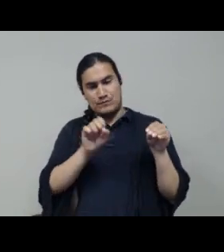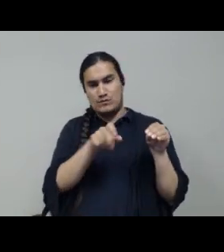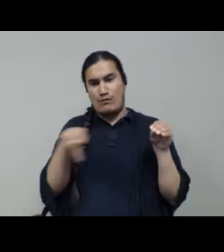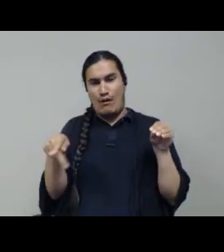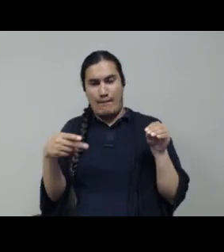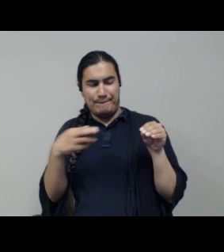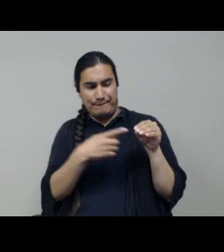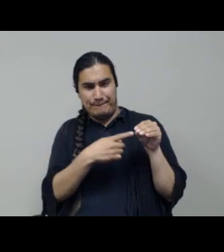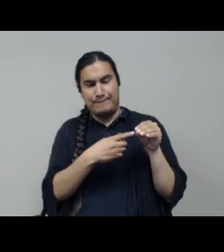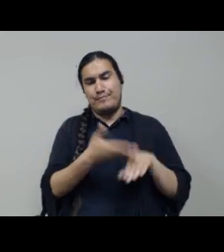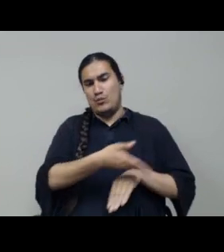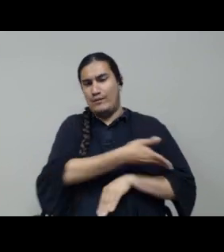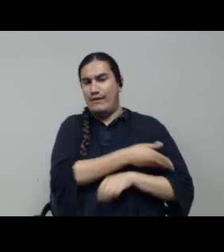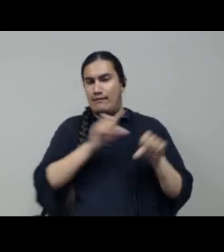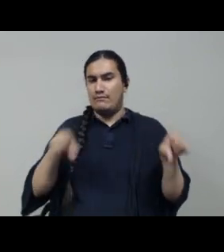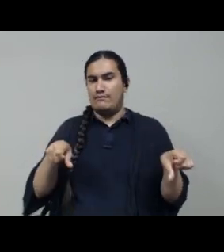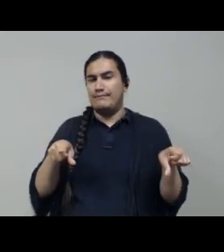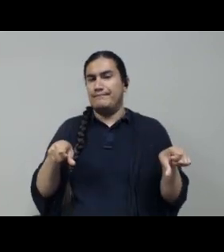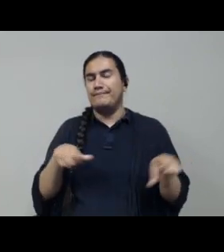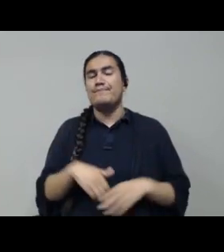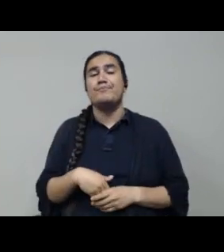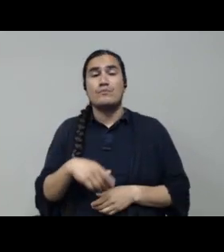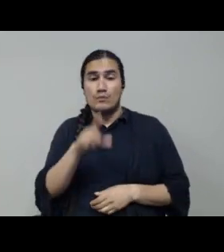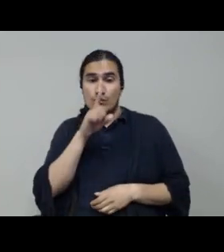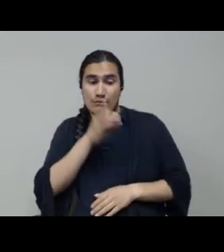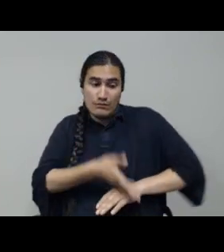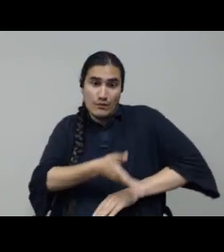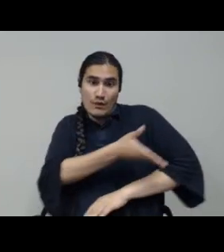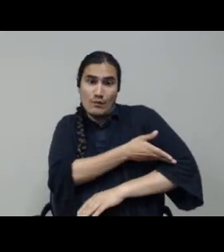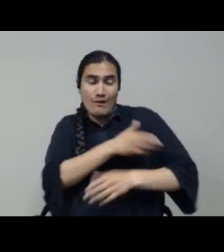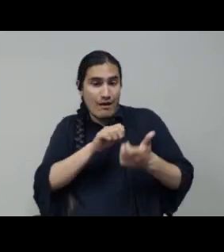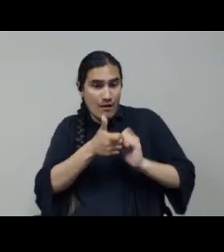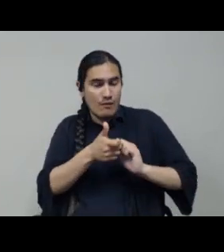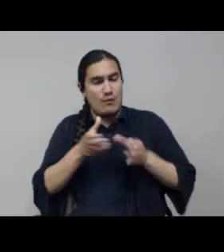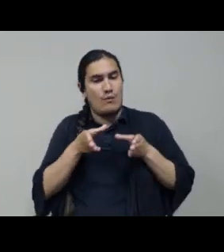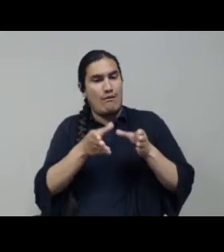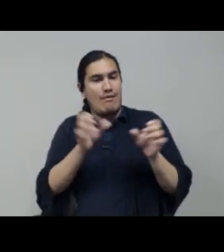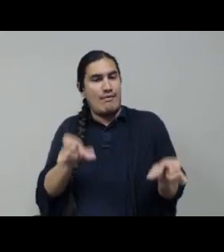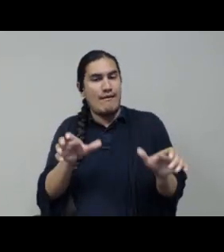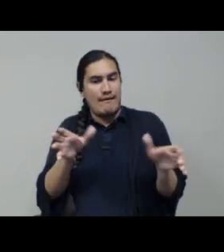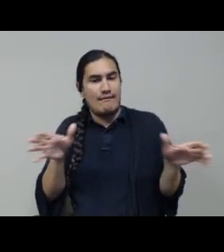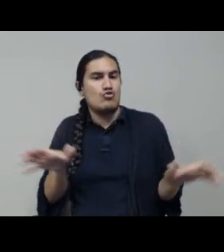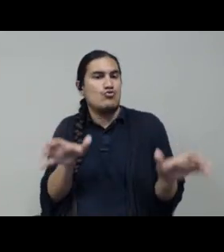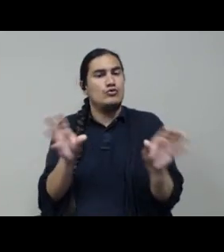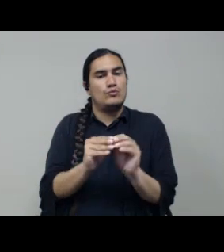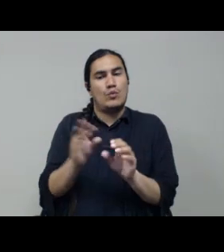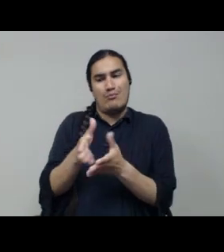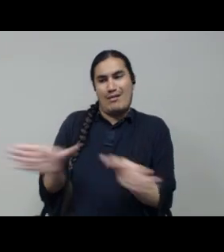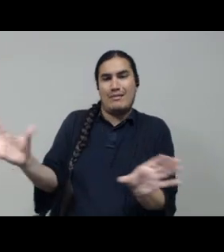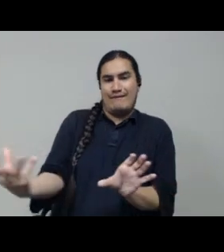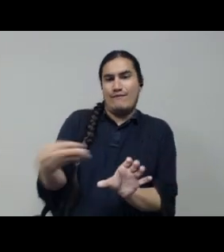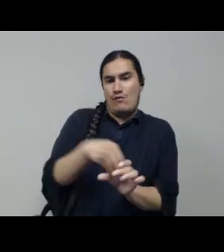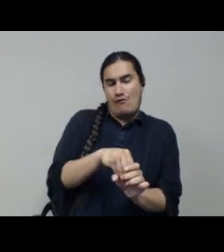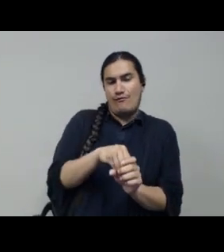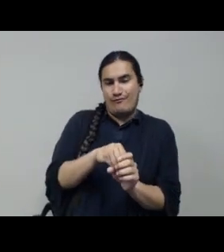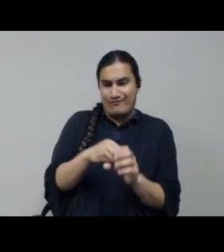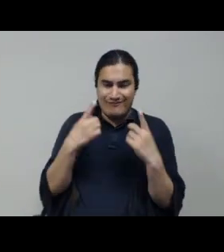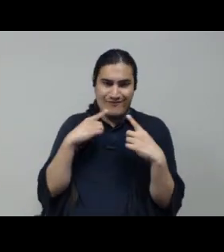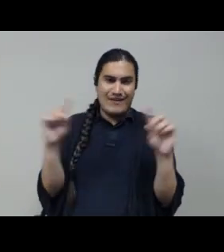and improve them. And actually improving them in a way that encourages more public participation and effective engagement in